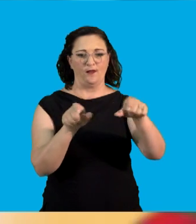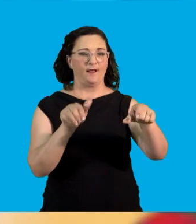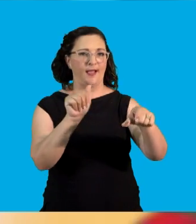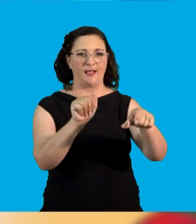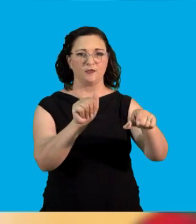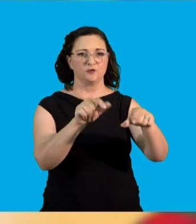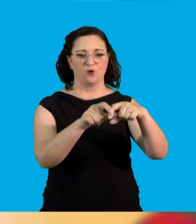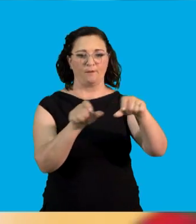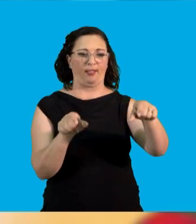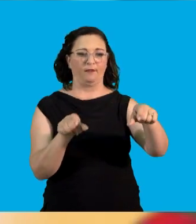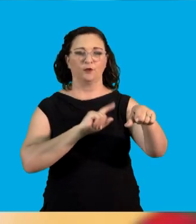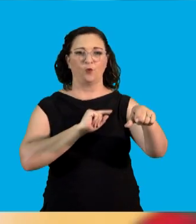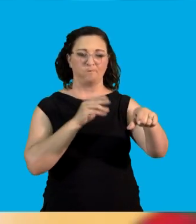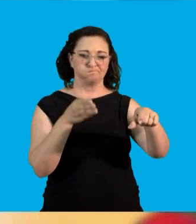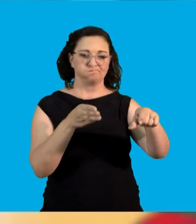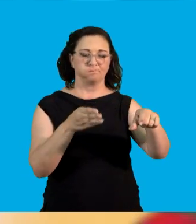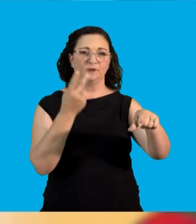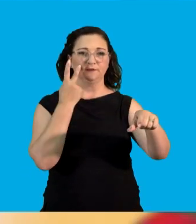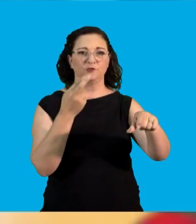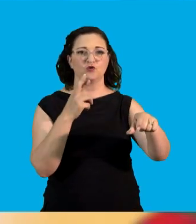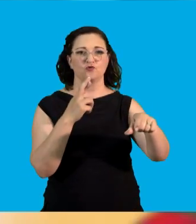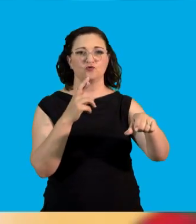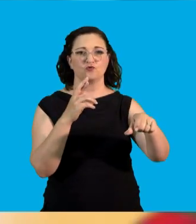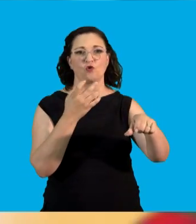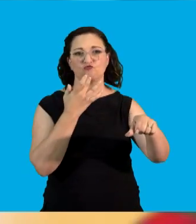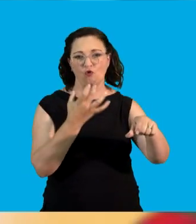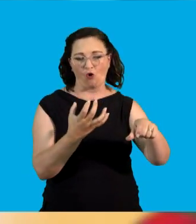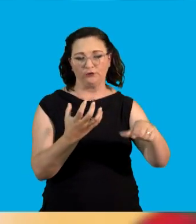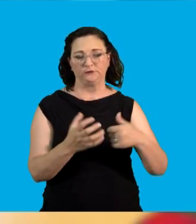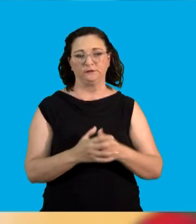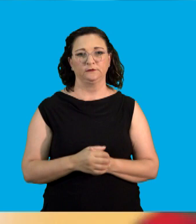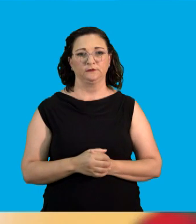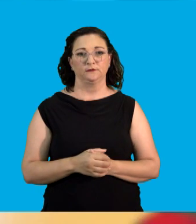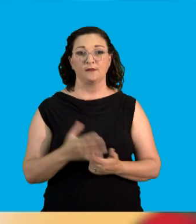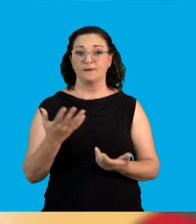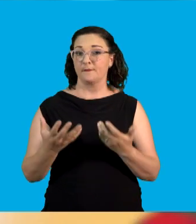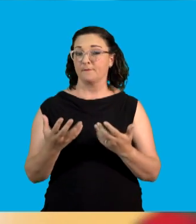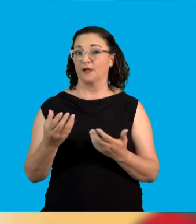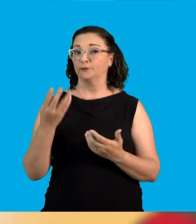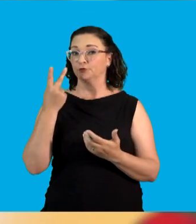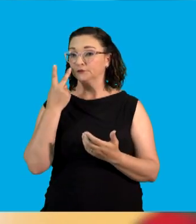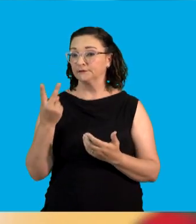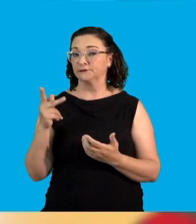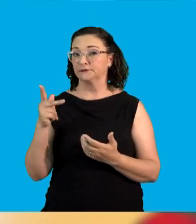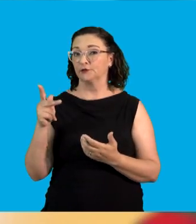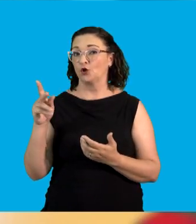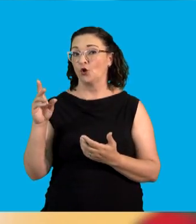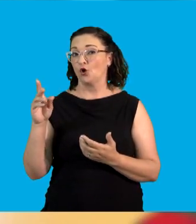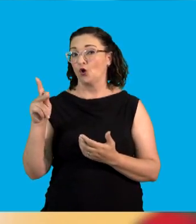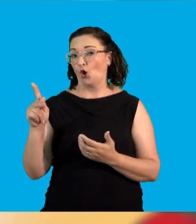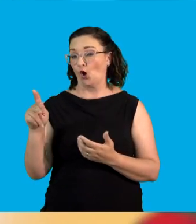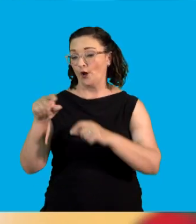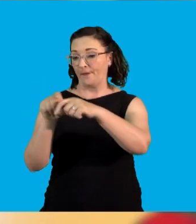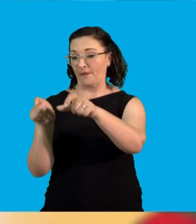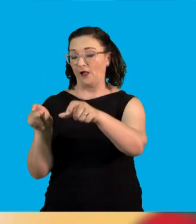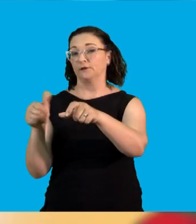asteroid belt, because the asteroid belt consists of rocks. They might be found in the Oort cloud as well as